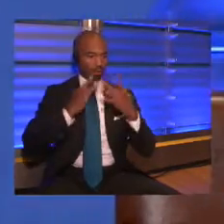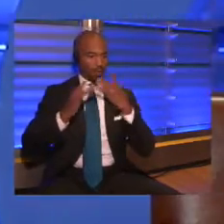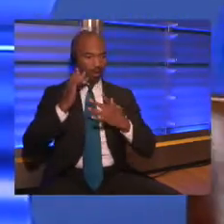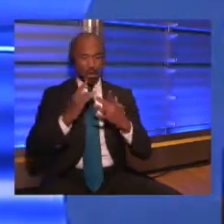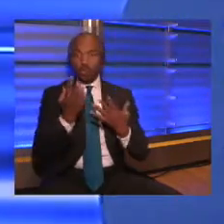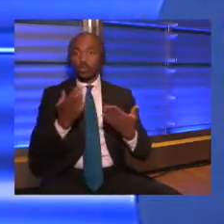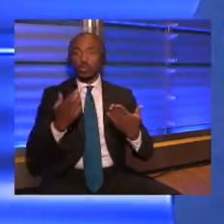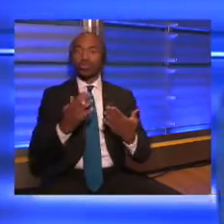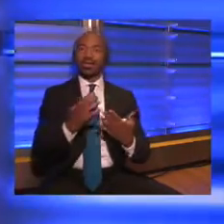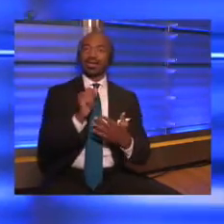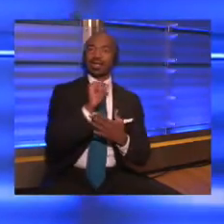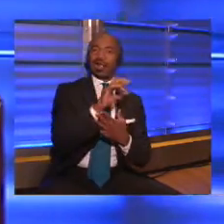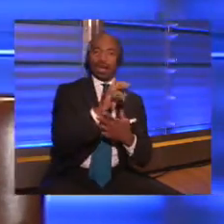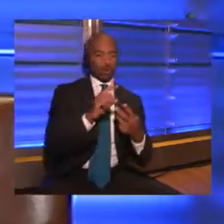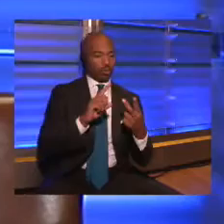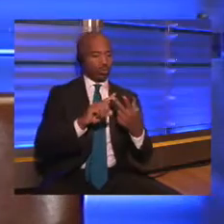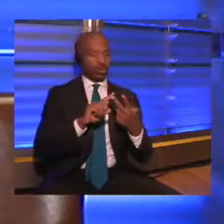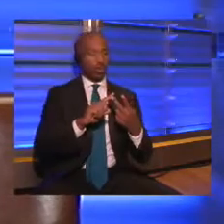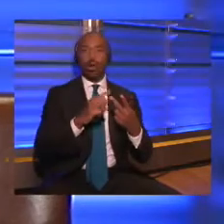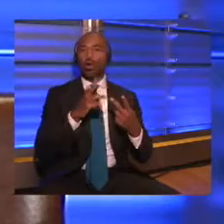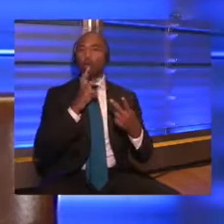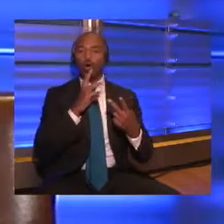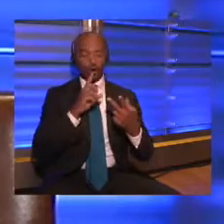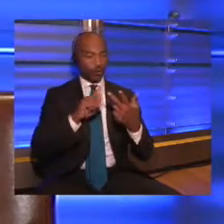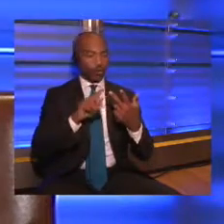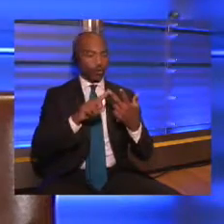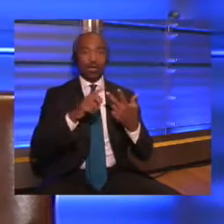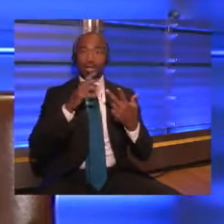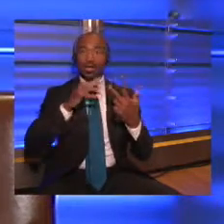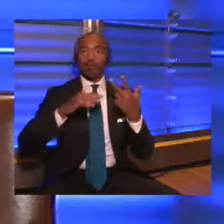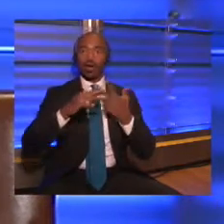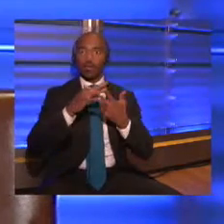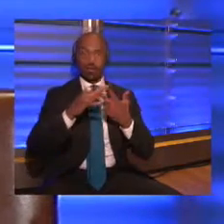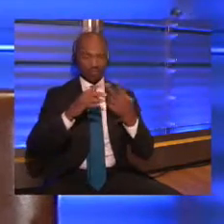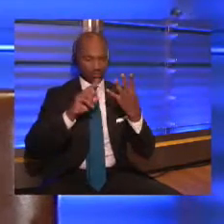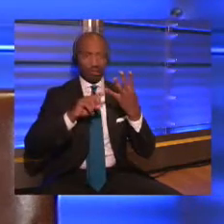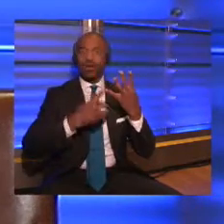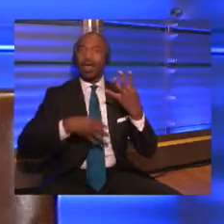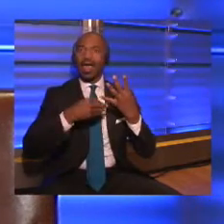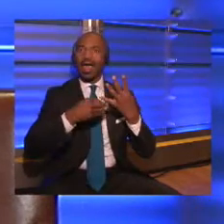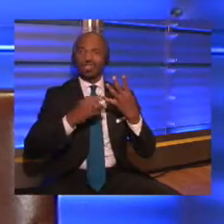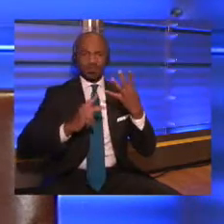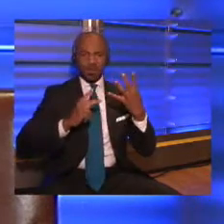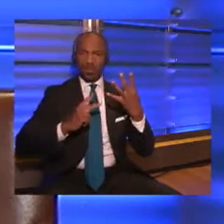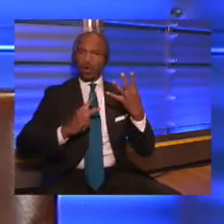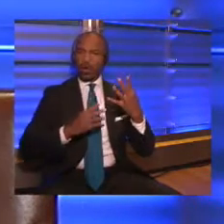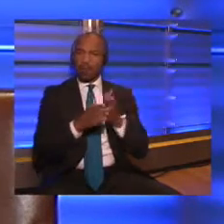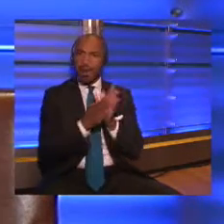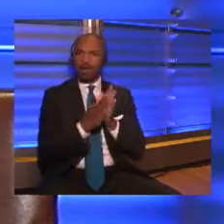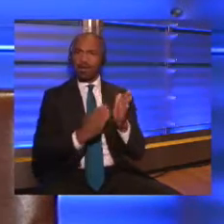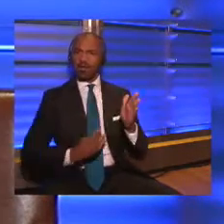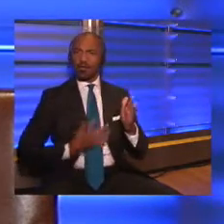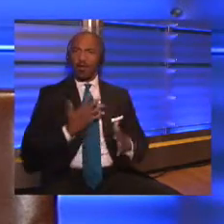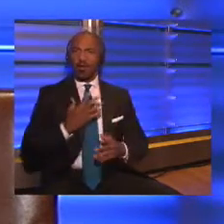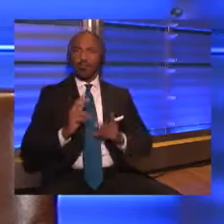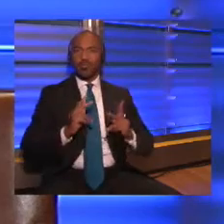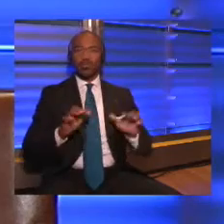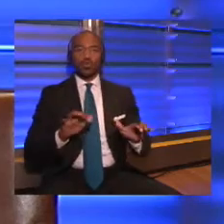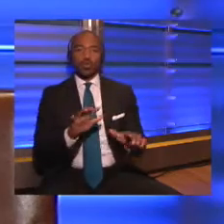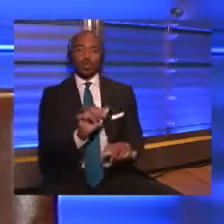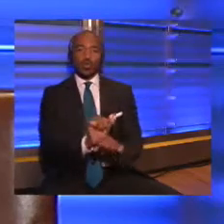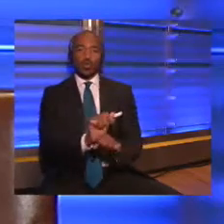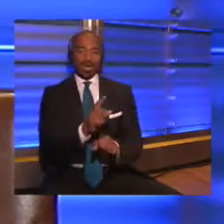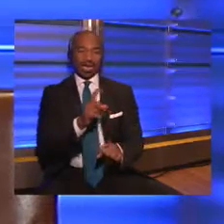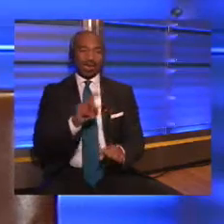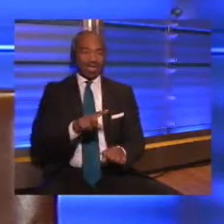climate. But I think we may also want to add to that list inspired, passionate, fired up people doing the very work that we need